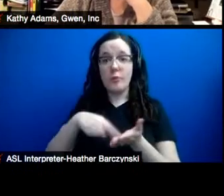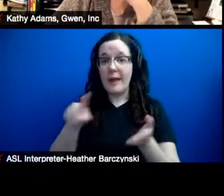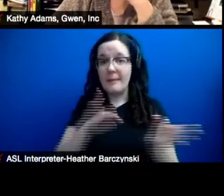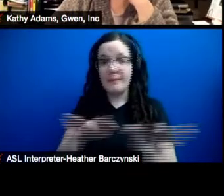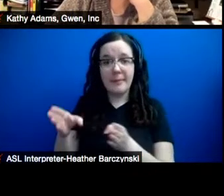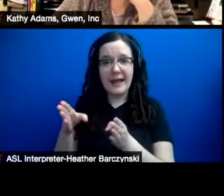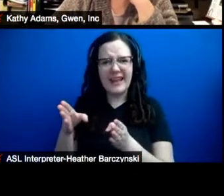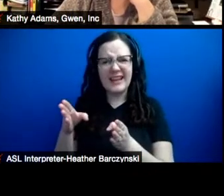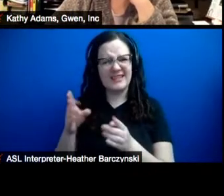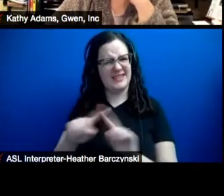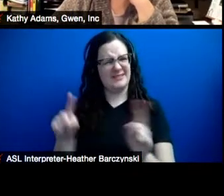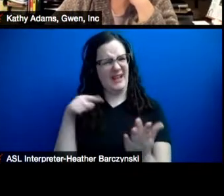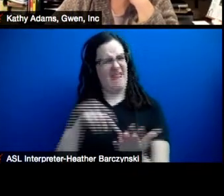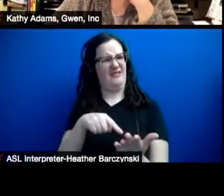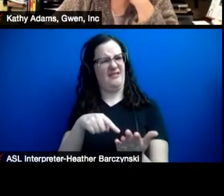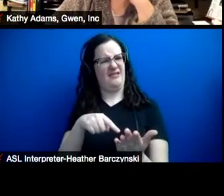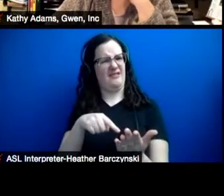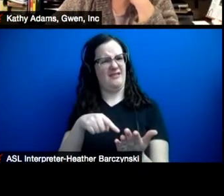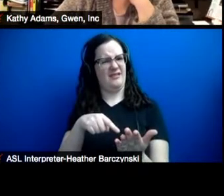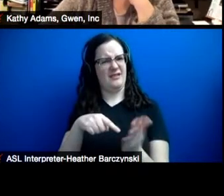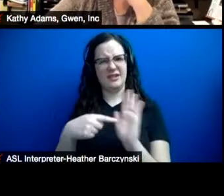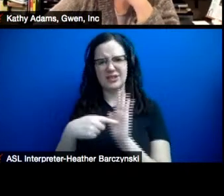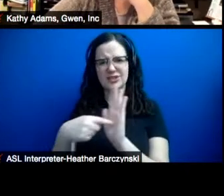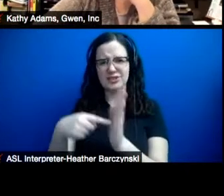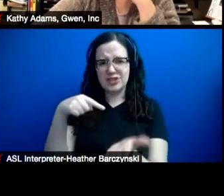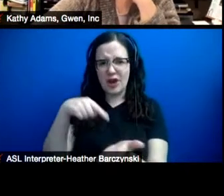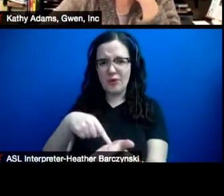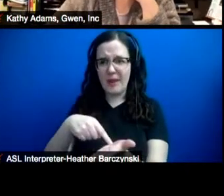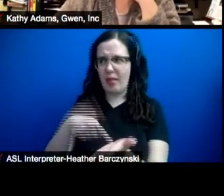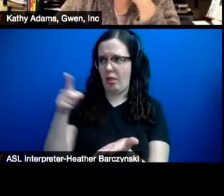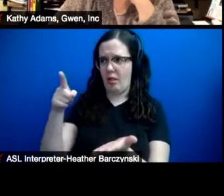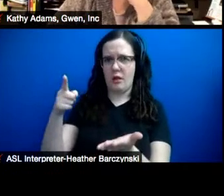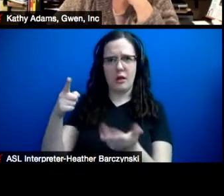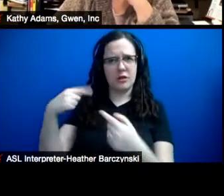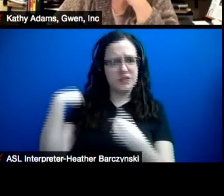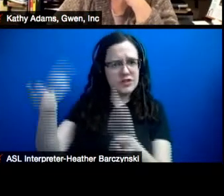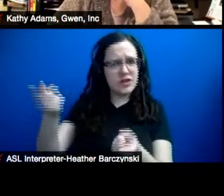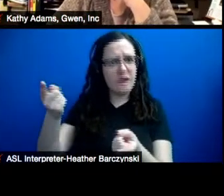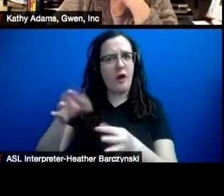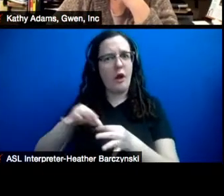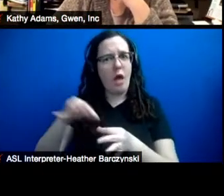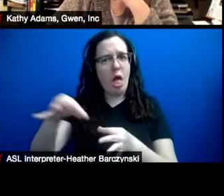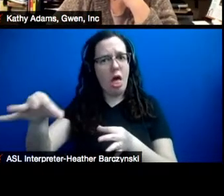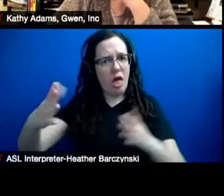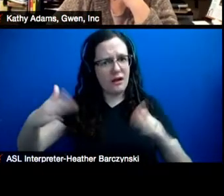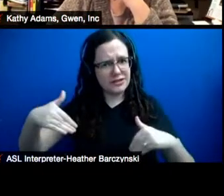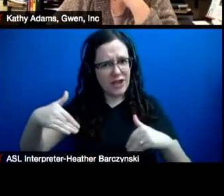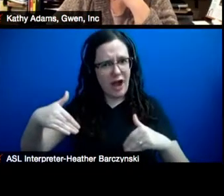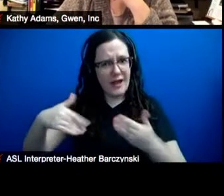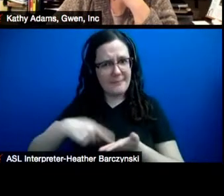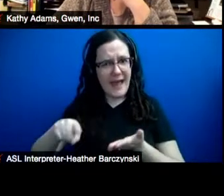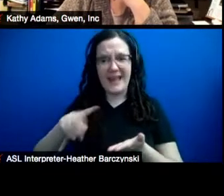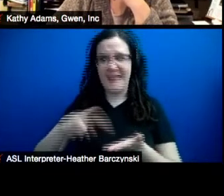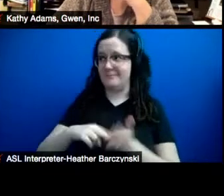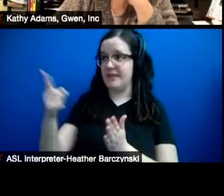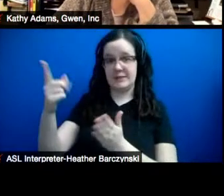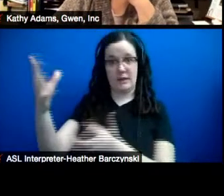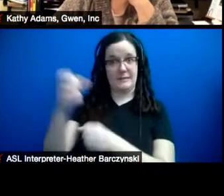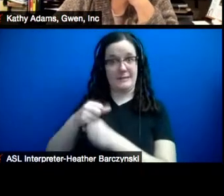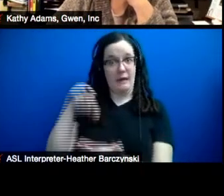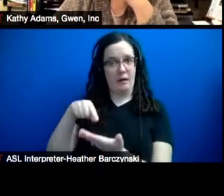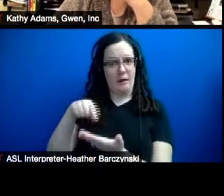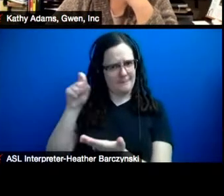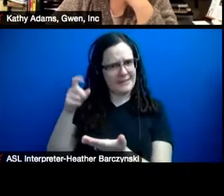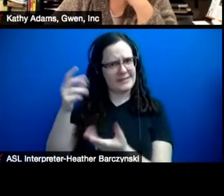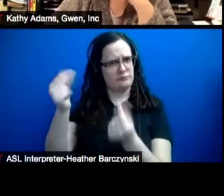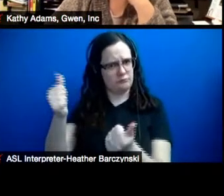come across as a bill that's in arrears, demanding that payment is due upon receipt.